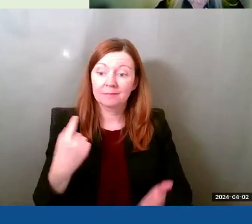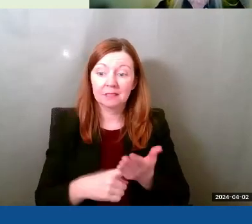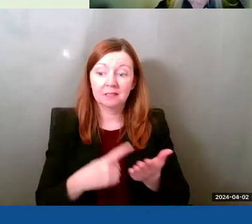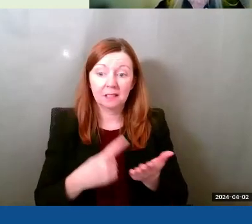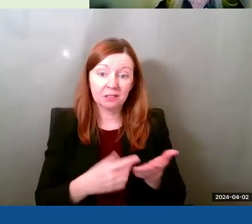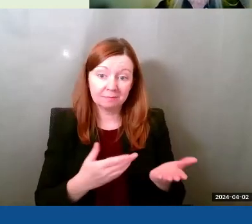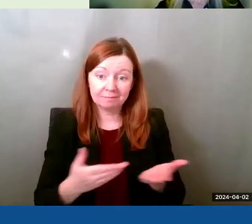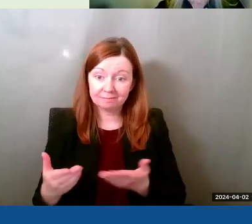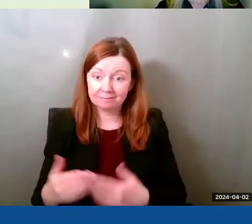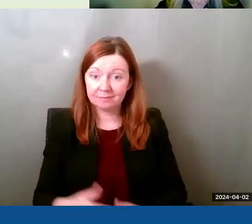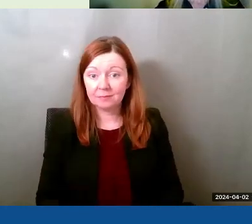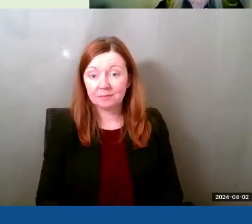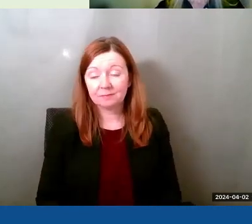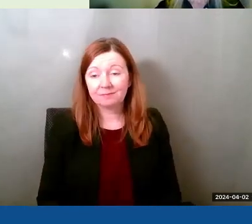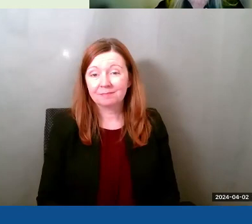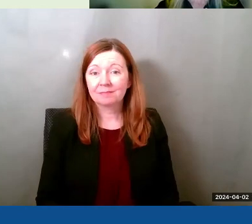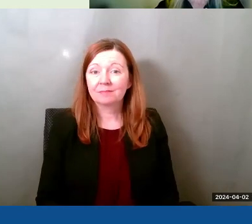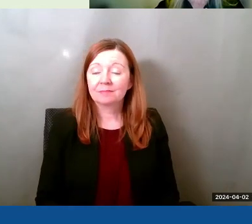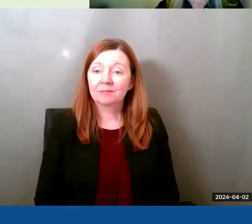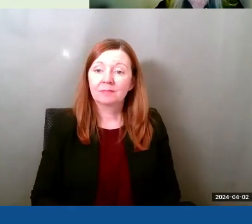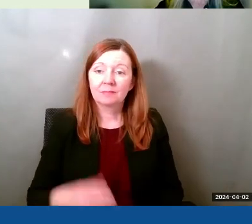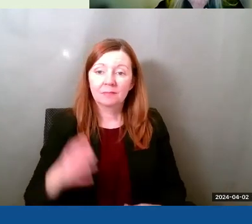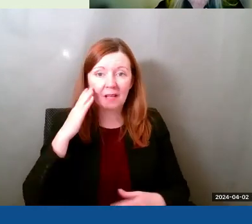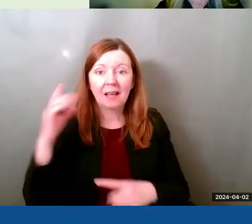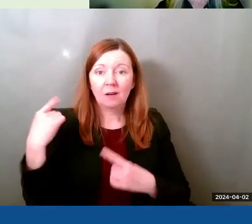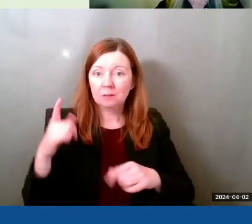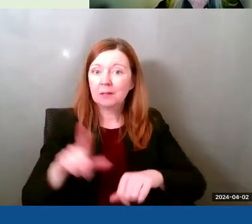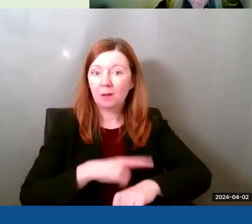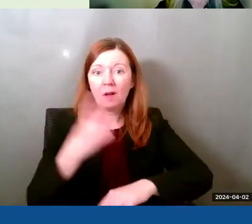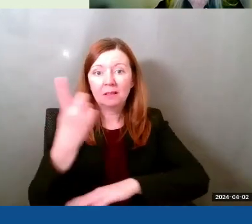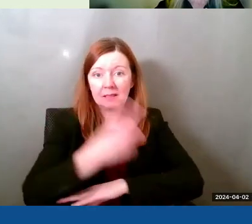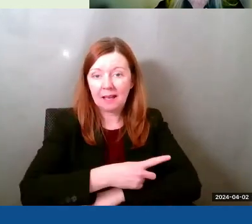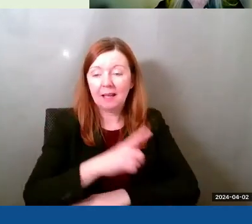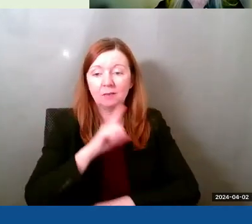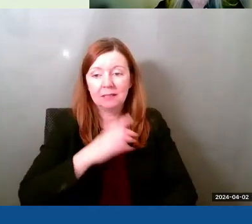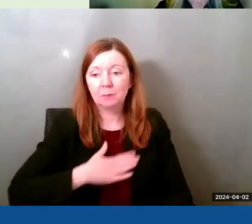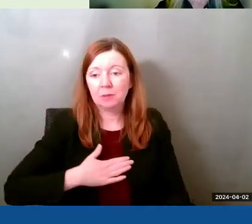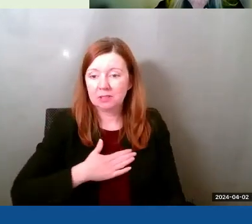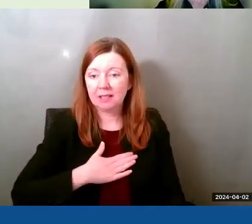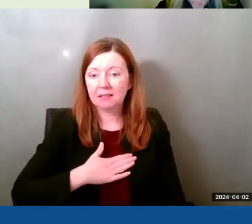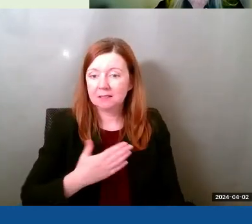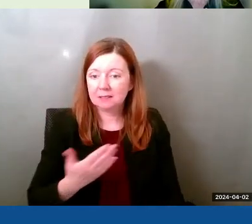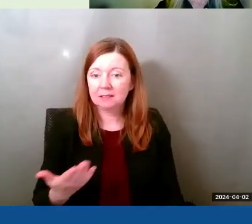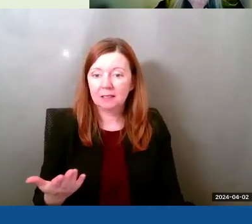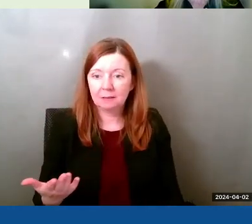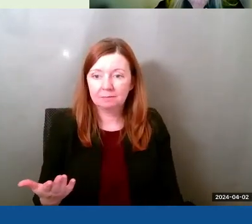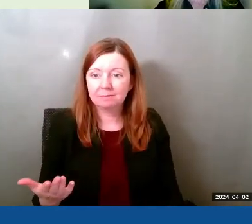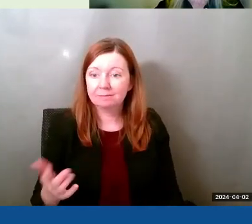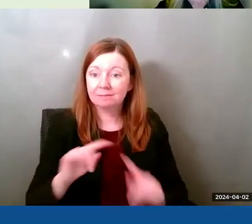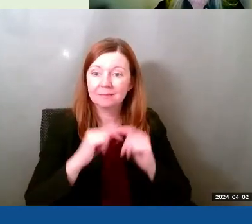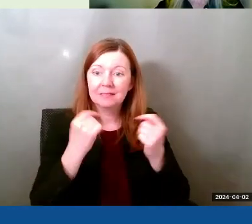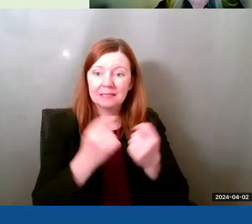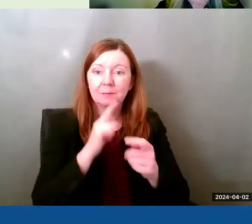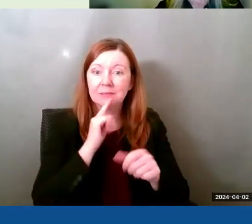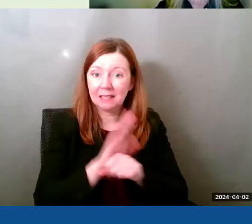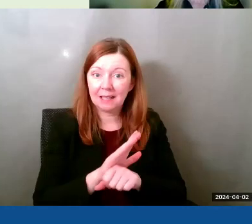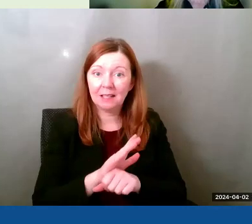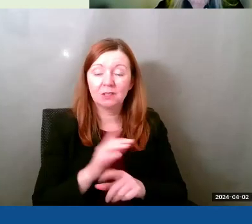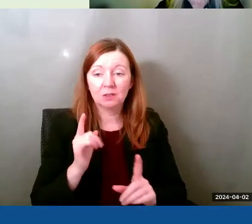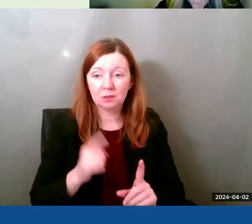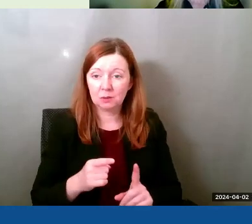discussion. I know it's been a long day, and I appreciate the team's dedication